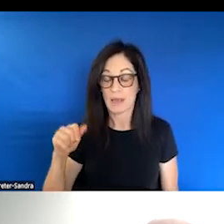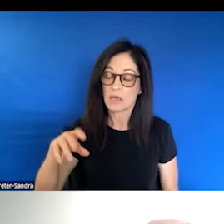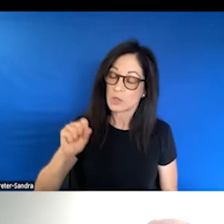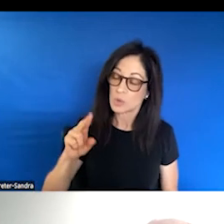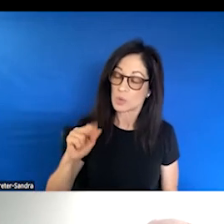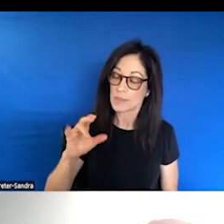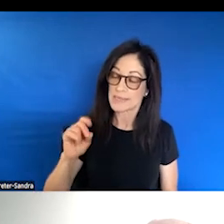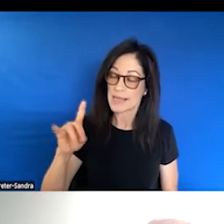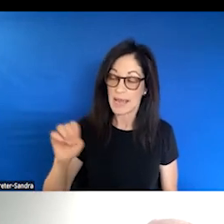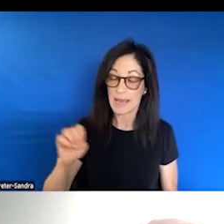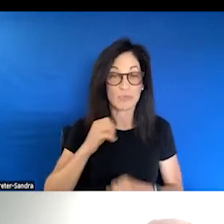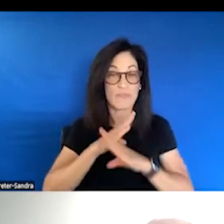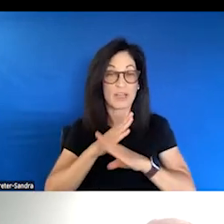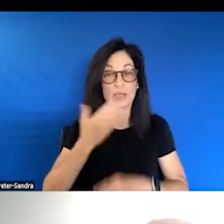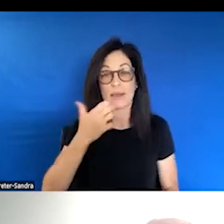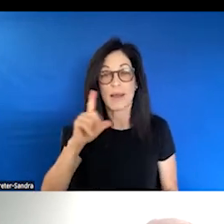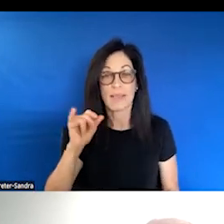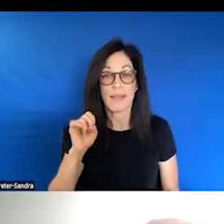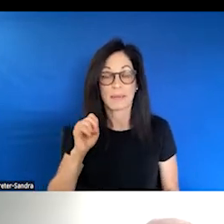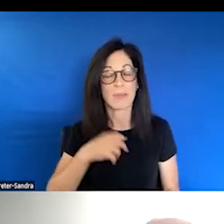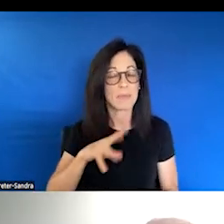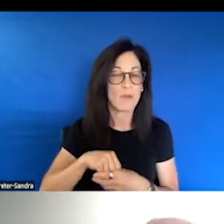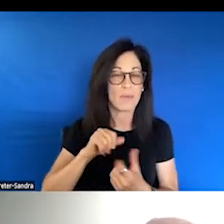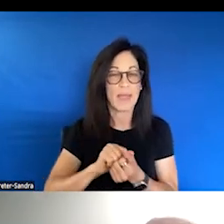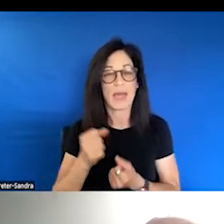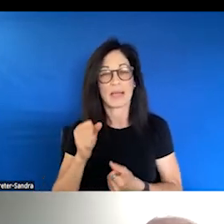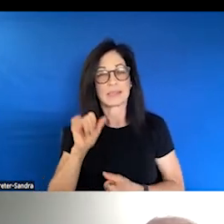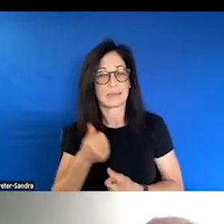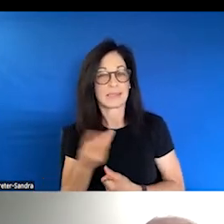been involved in work in that for several years, and of course,